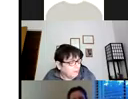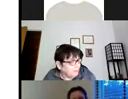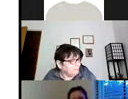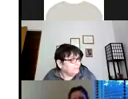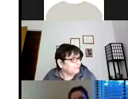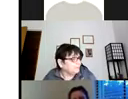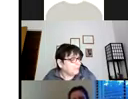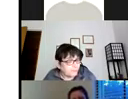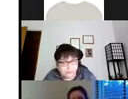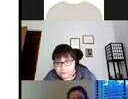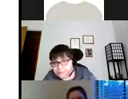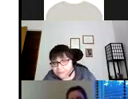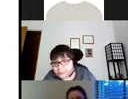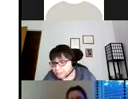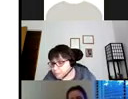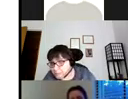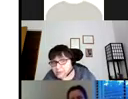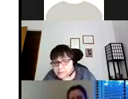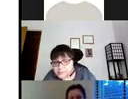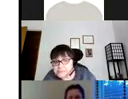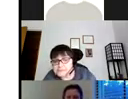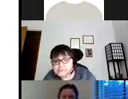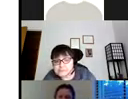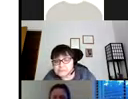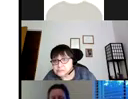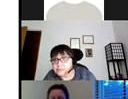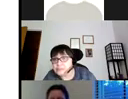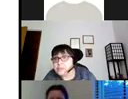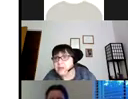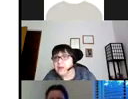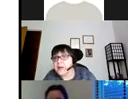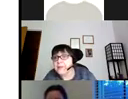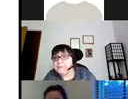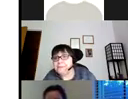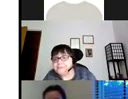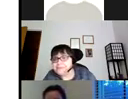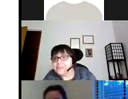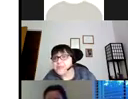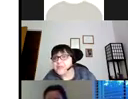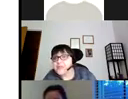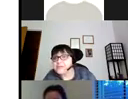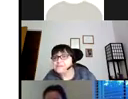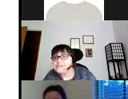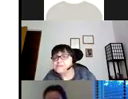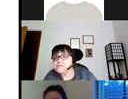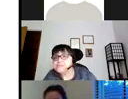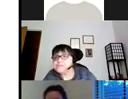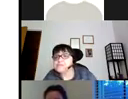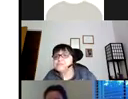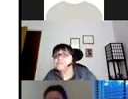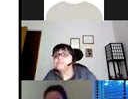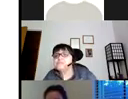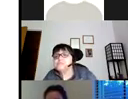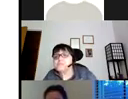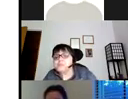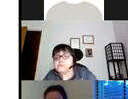well to some, like we are not, our bodies is are not as strong as like we try to present them